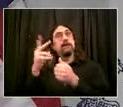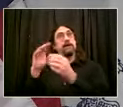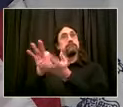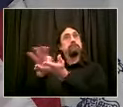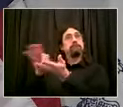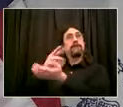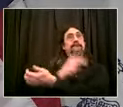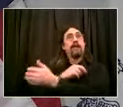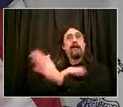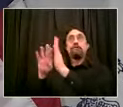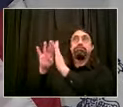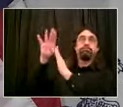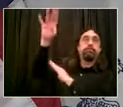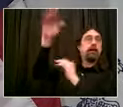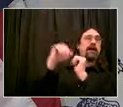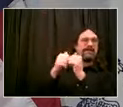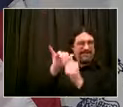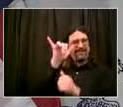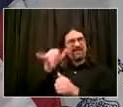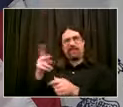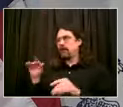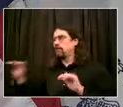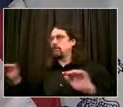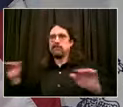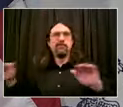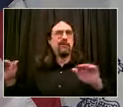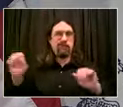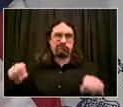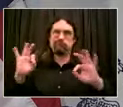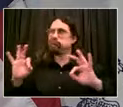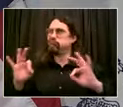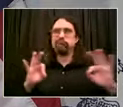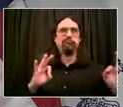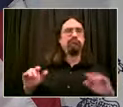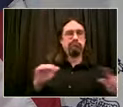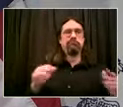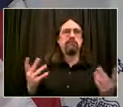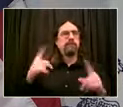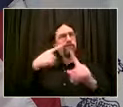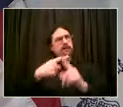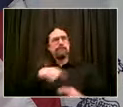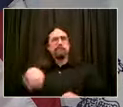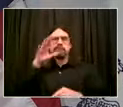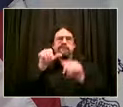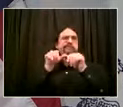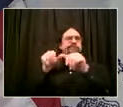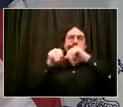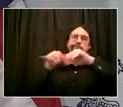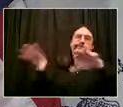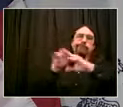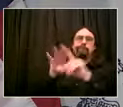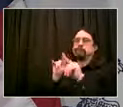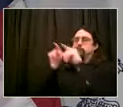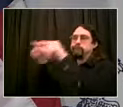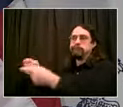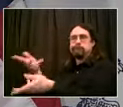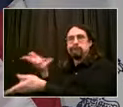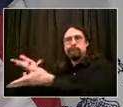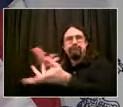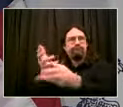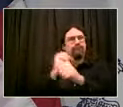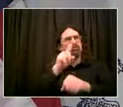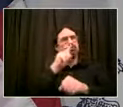their questions. We have a phone number people can call if they want to talk to a clinician and get medical answers. We're going to do all the above, and obviously reaching people in